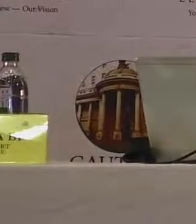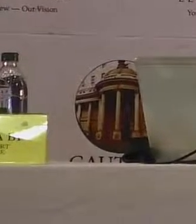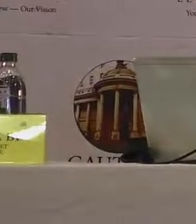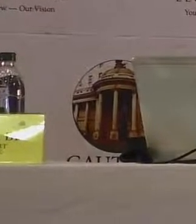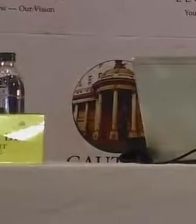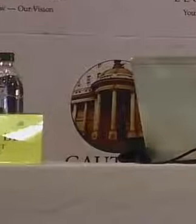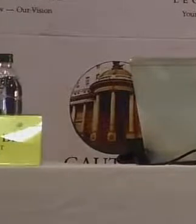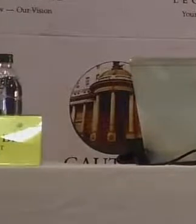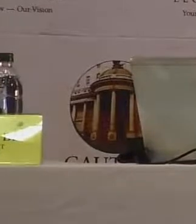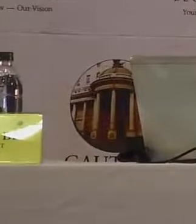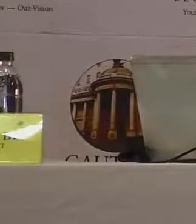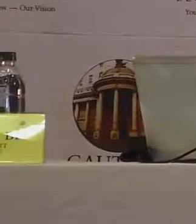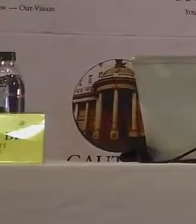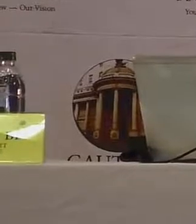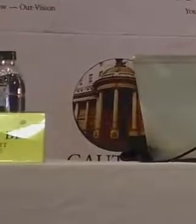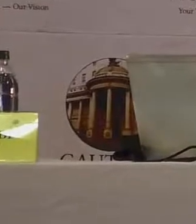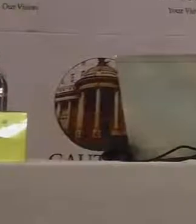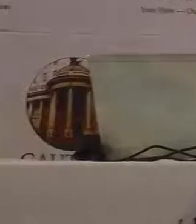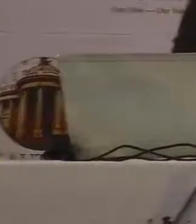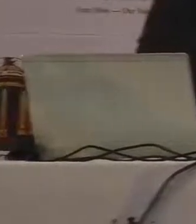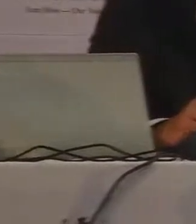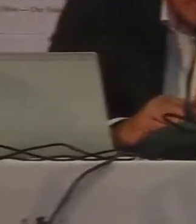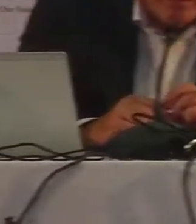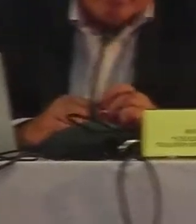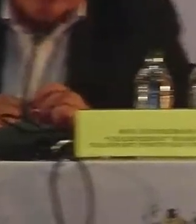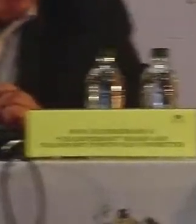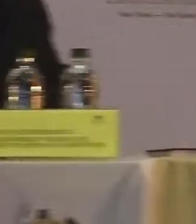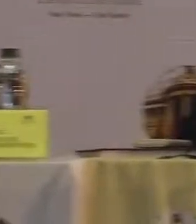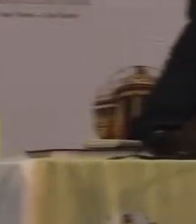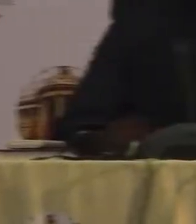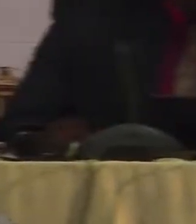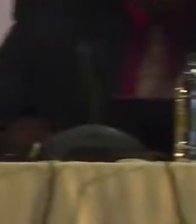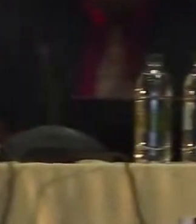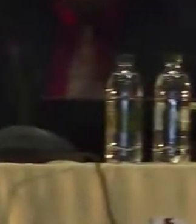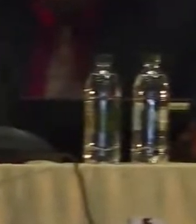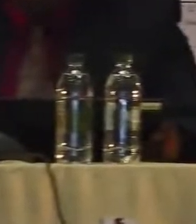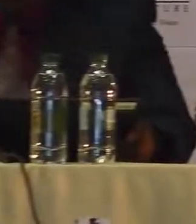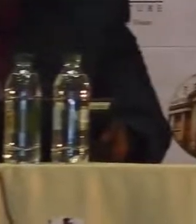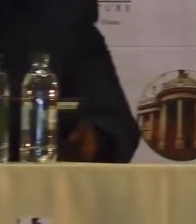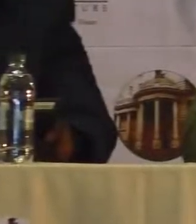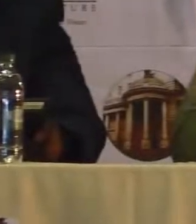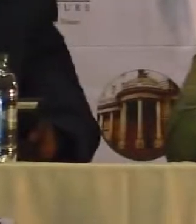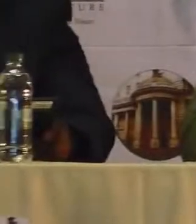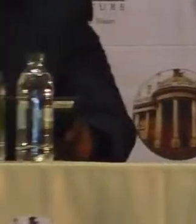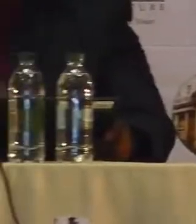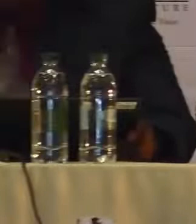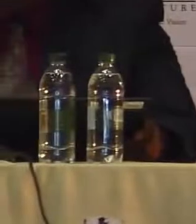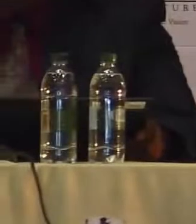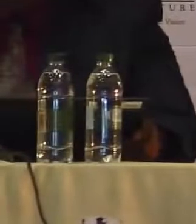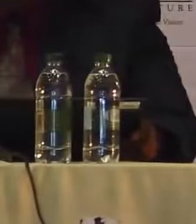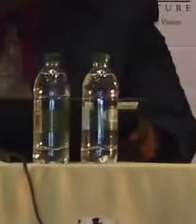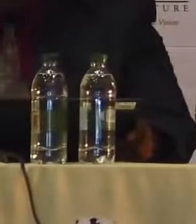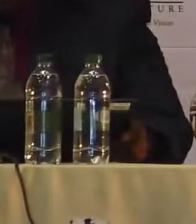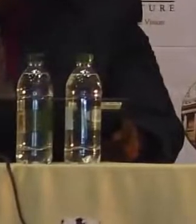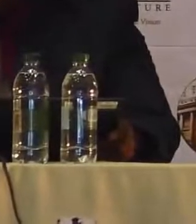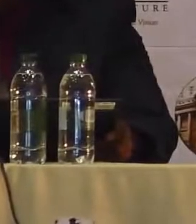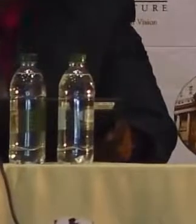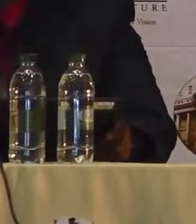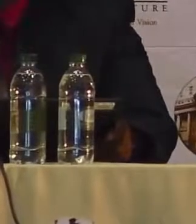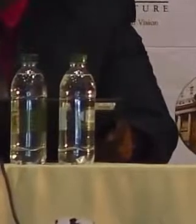Member Du Plessis. Thank you very much, Chair. Member Nel just indicated that he would join virtually, but he will be a bit late.